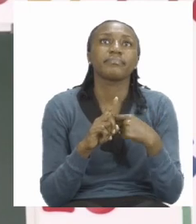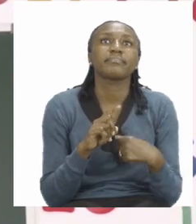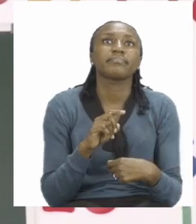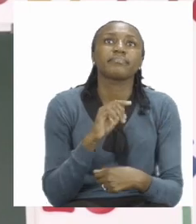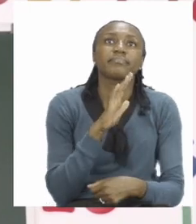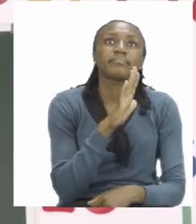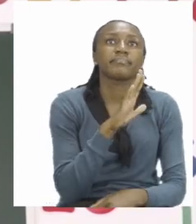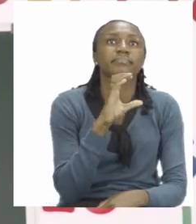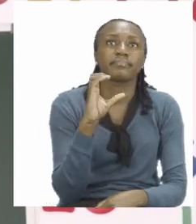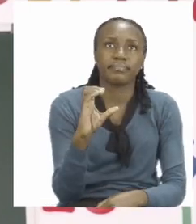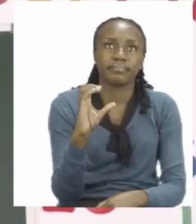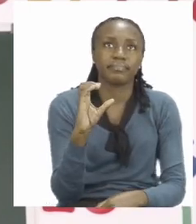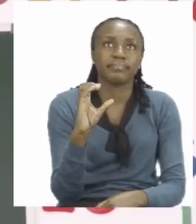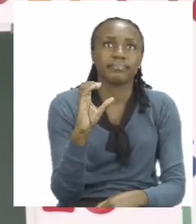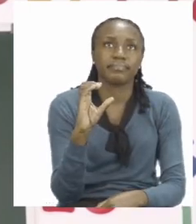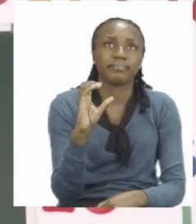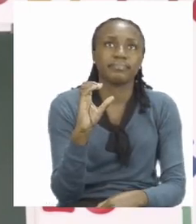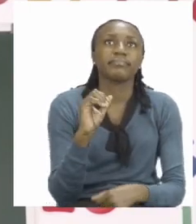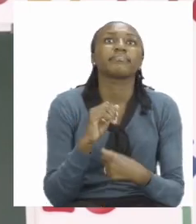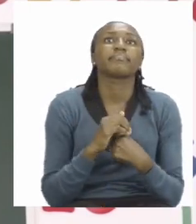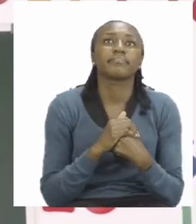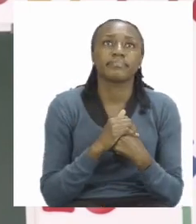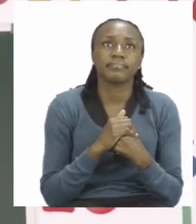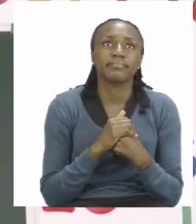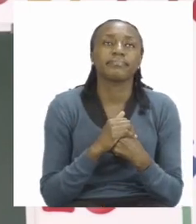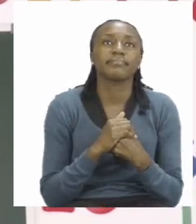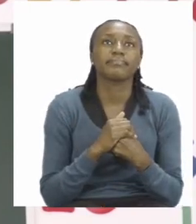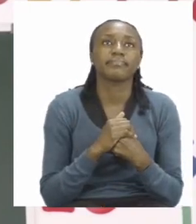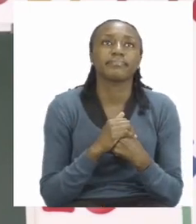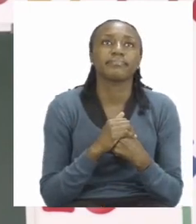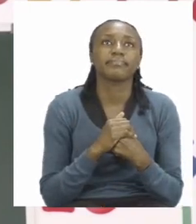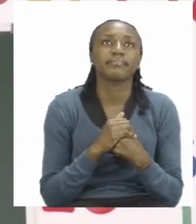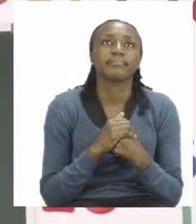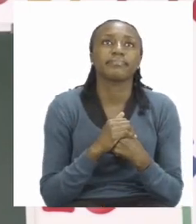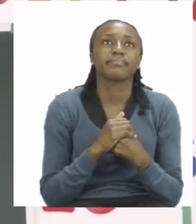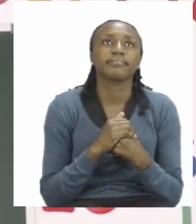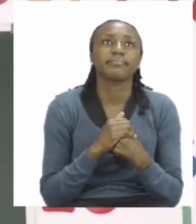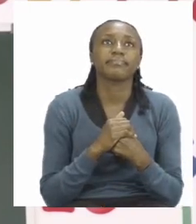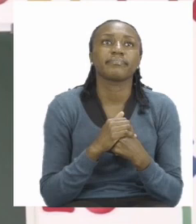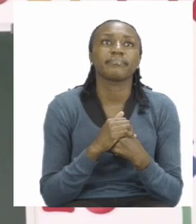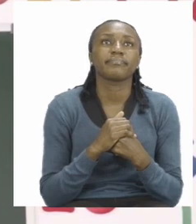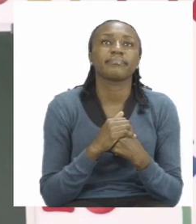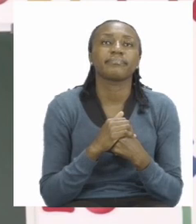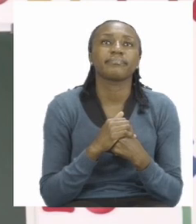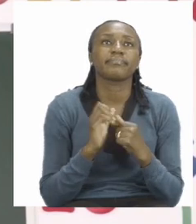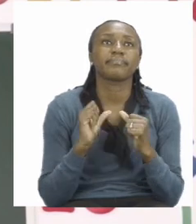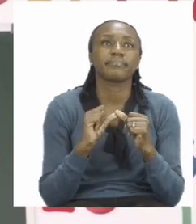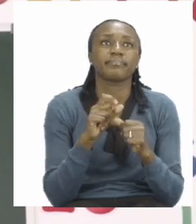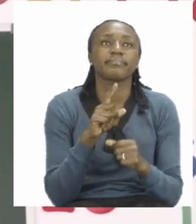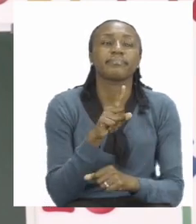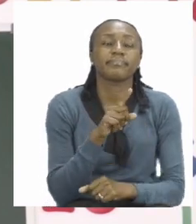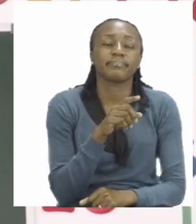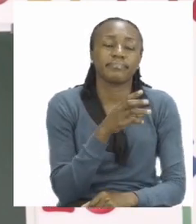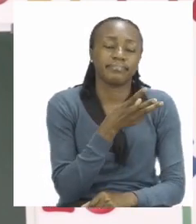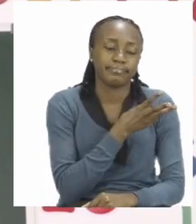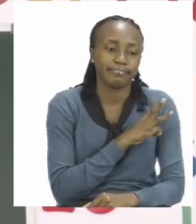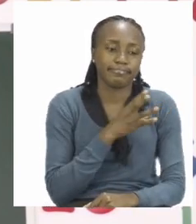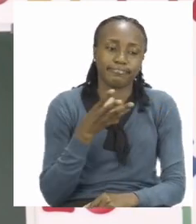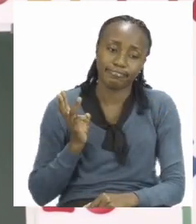5-cent coin. So we're on 65 and we say 65 is already there.